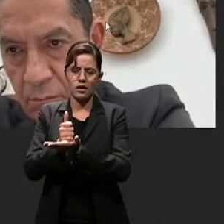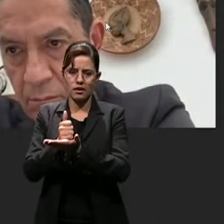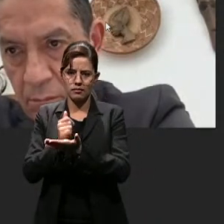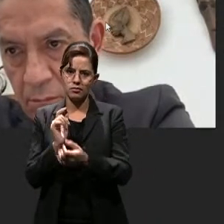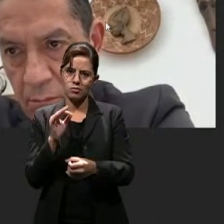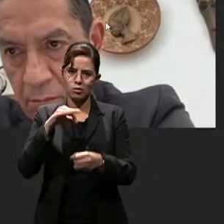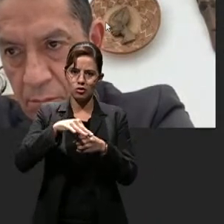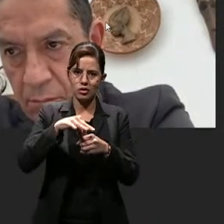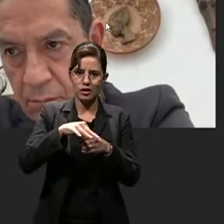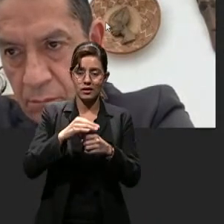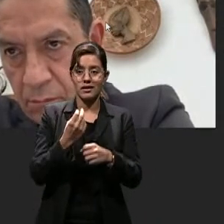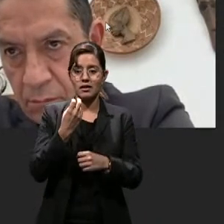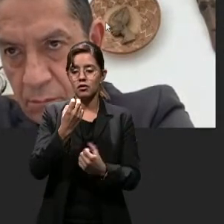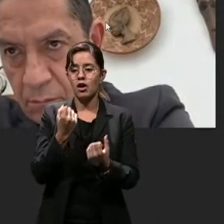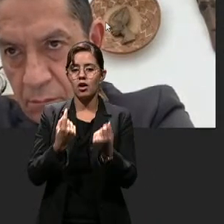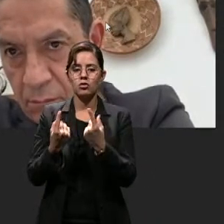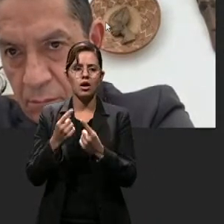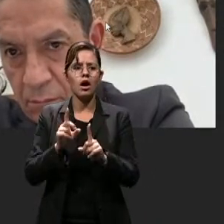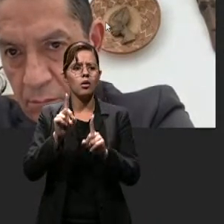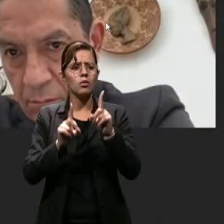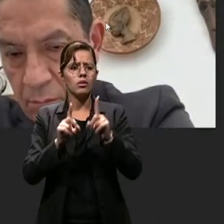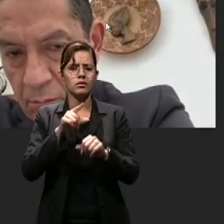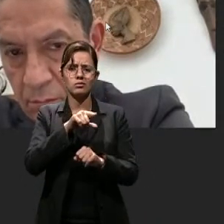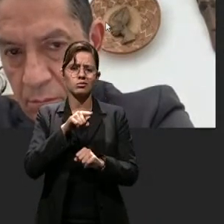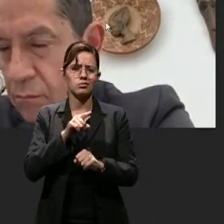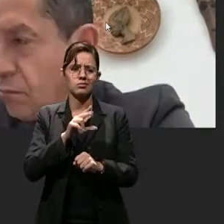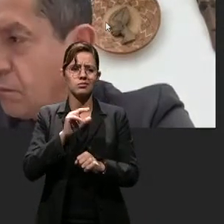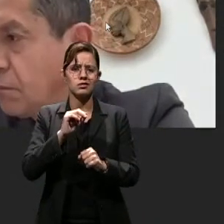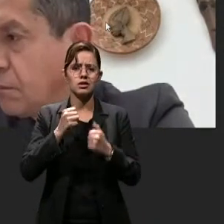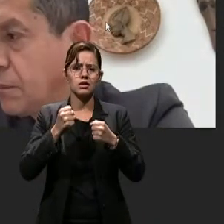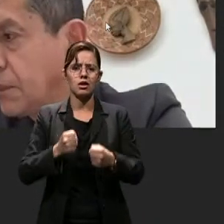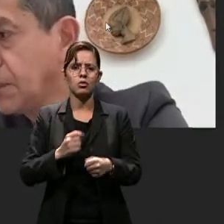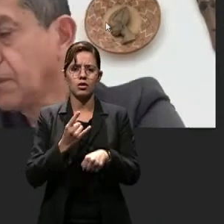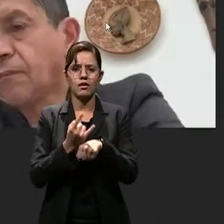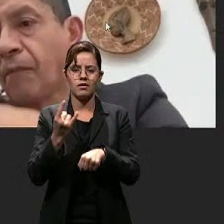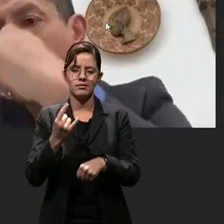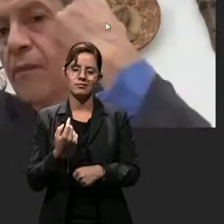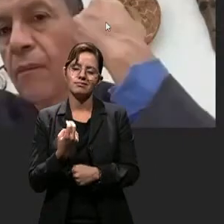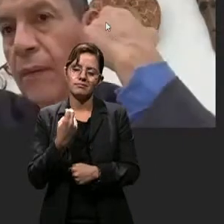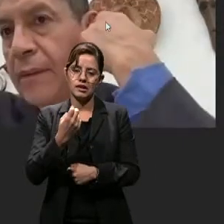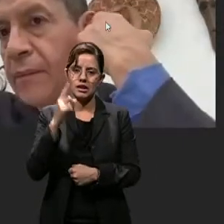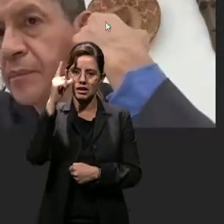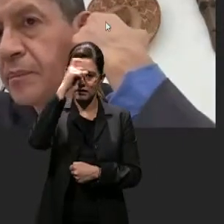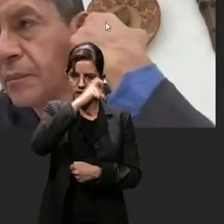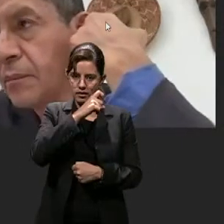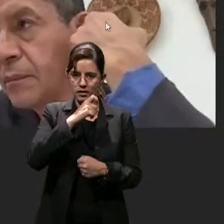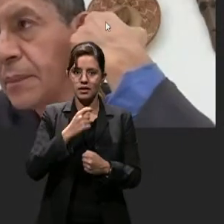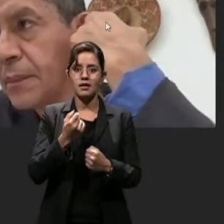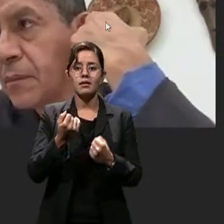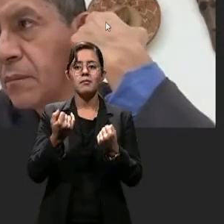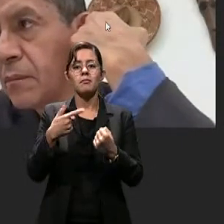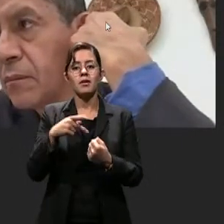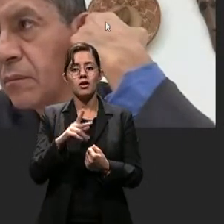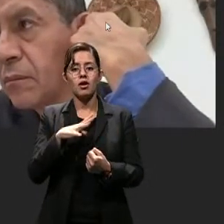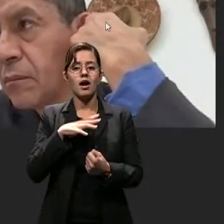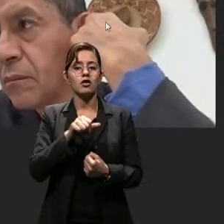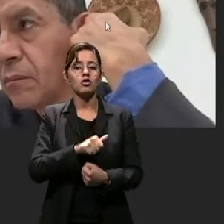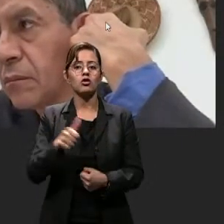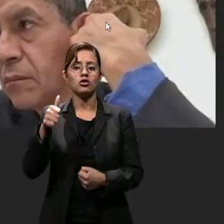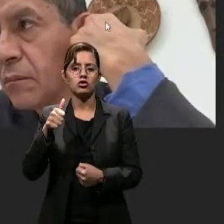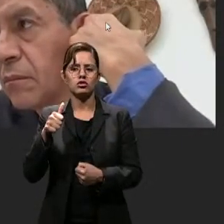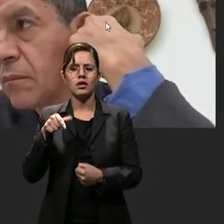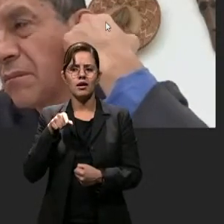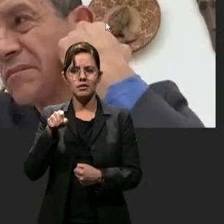vote is seen as a attack on democracy. And then you do have attacks